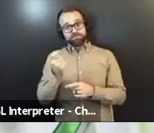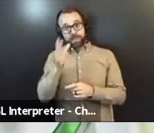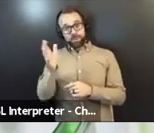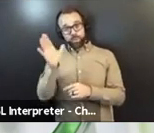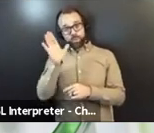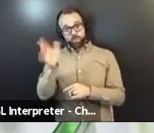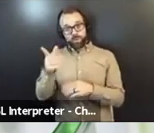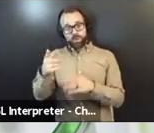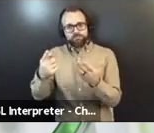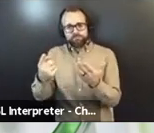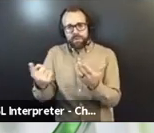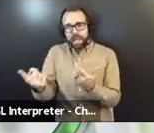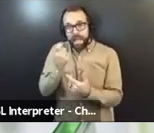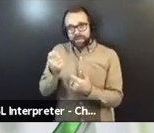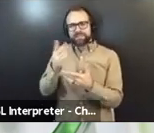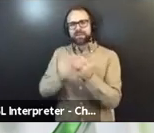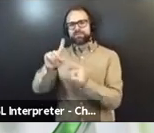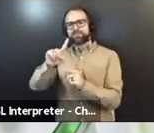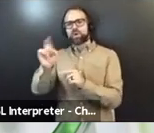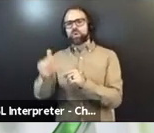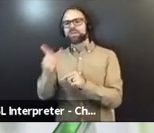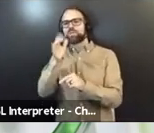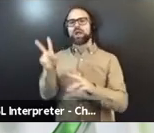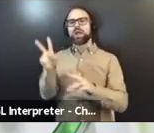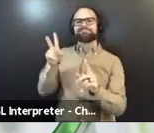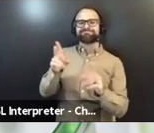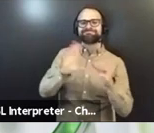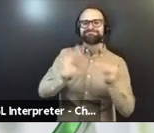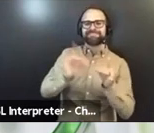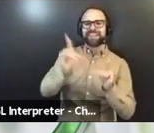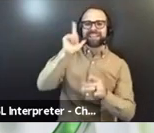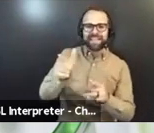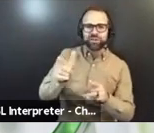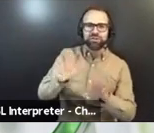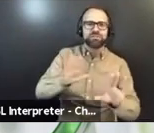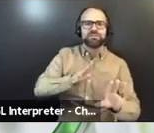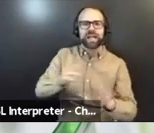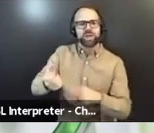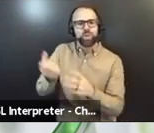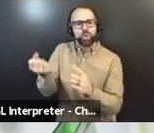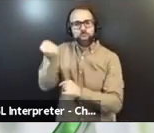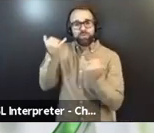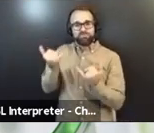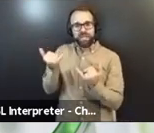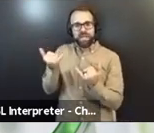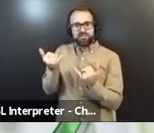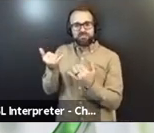presentation, just let me know and I can make sure we circle back. Okay. I can go through them now.